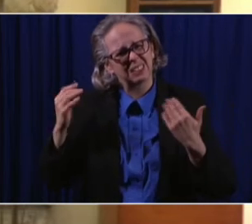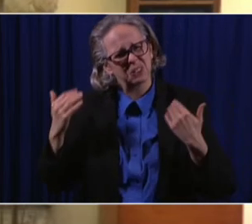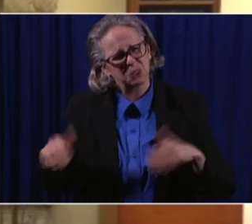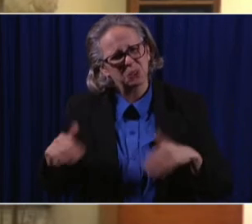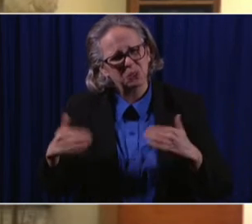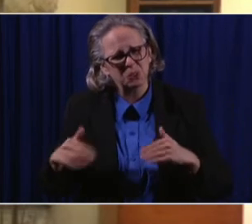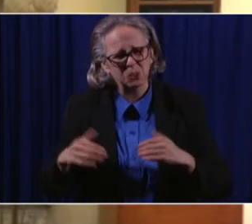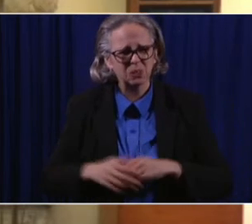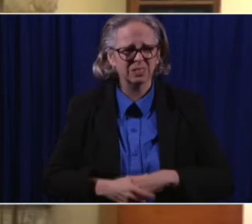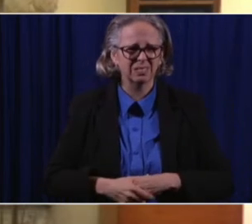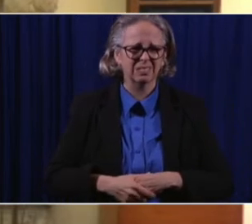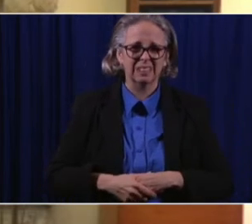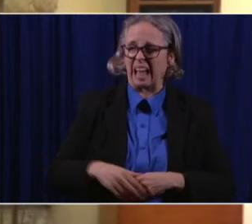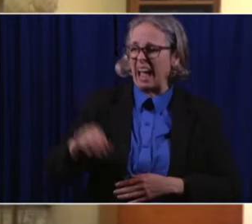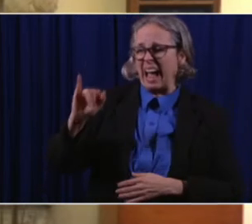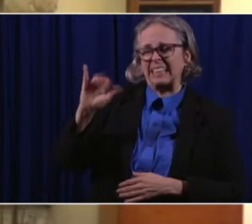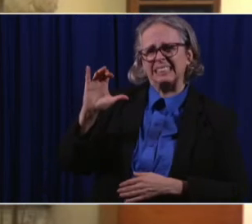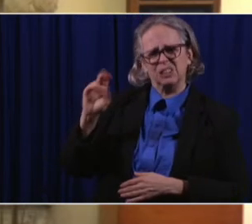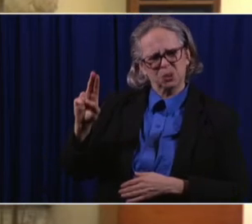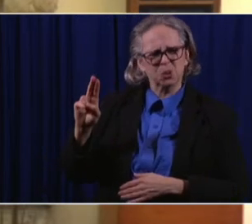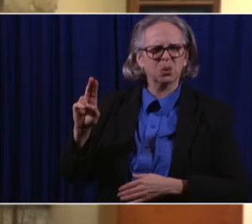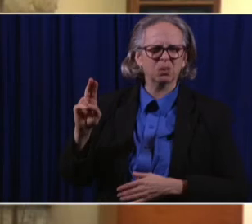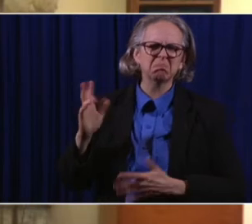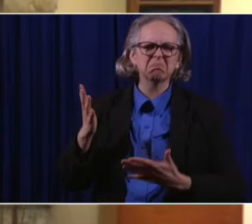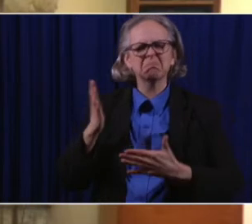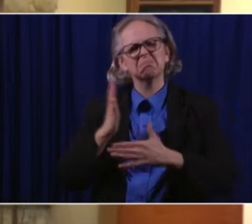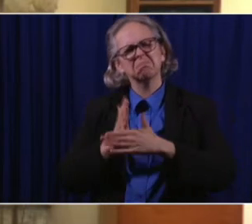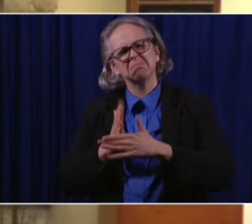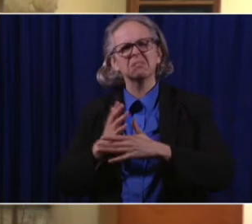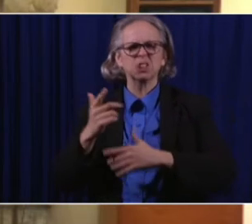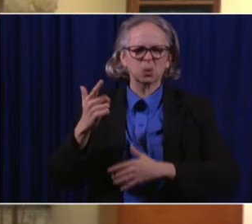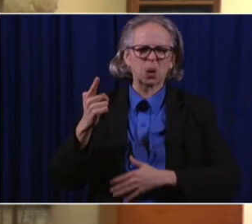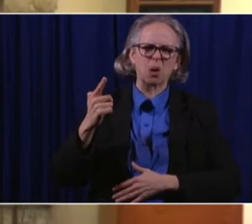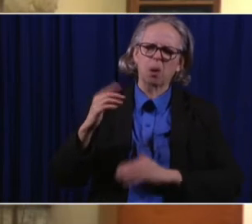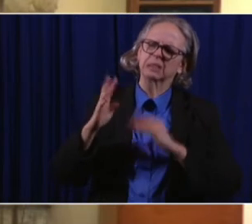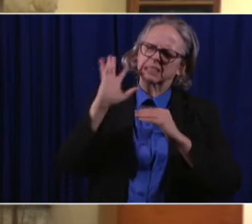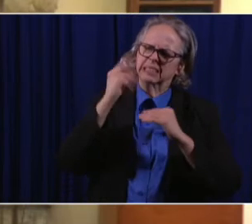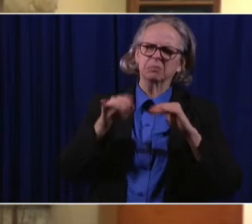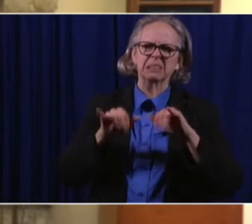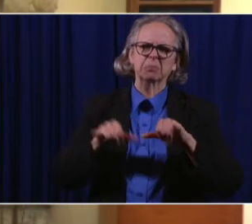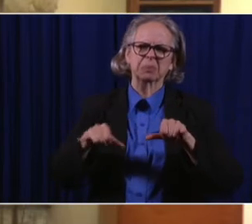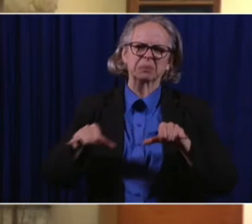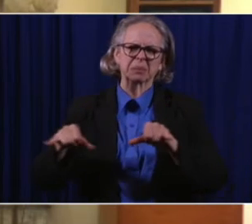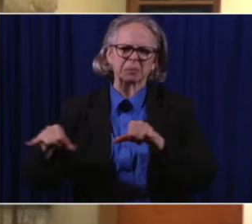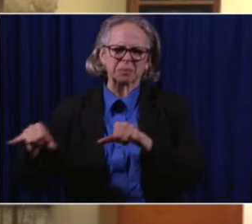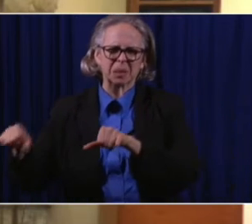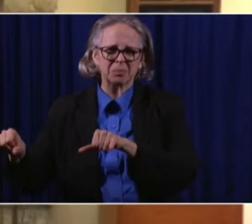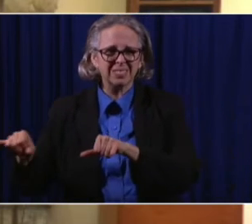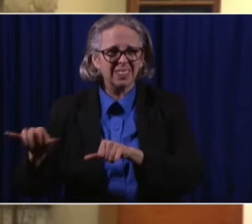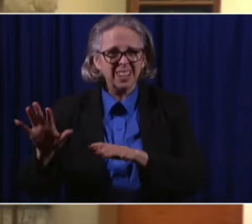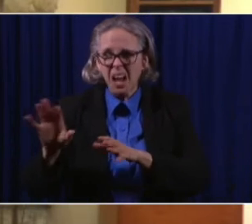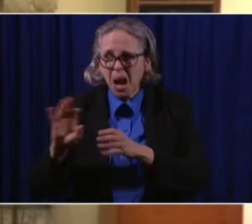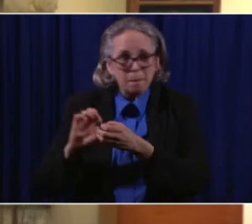about the same at 21. But obviously, we don't like to see that number.